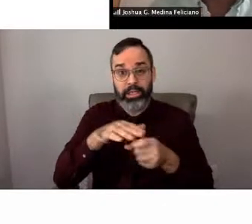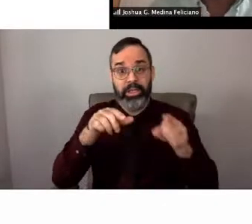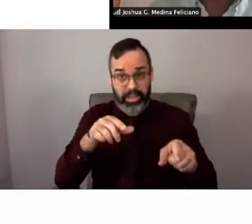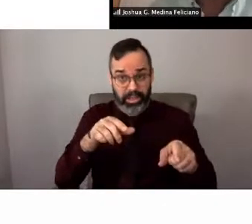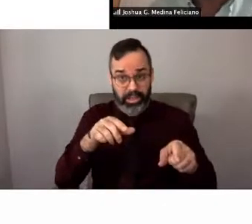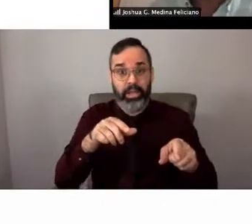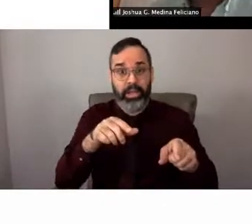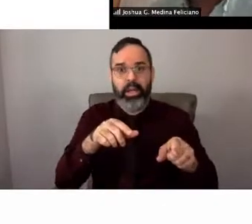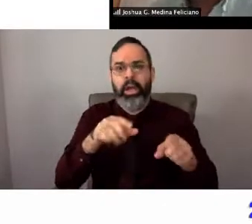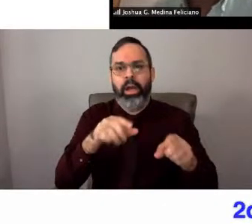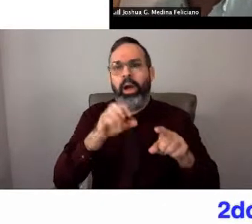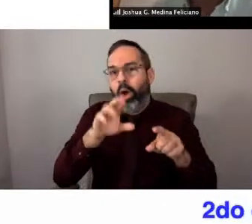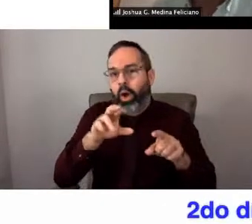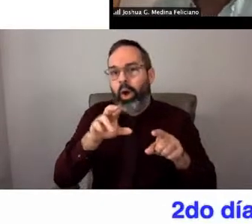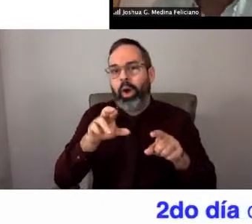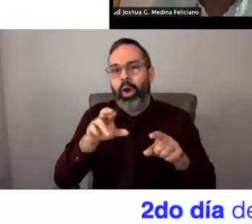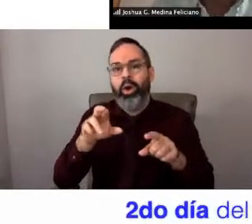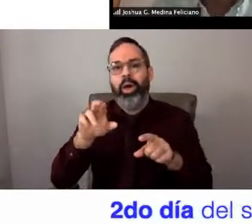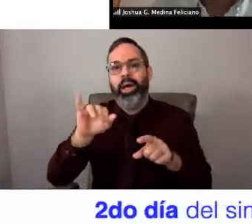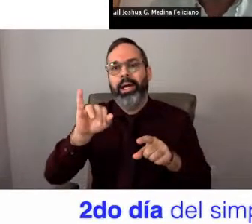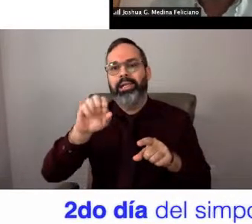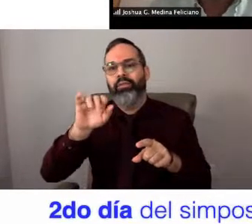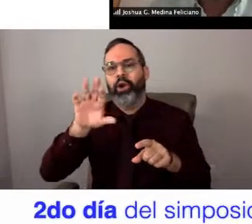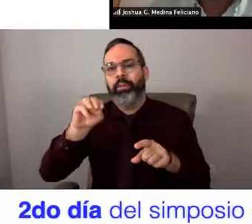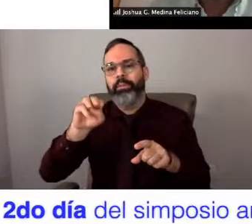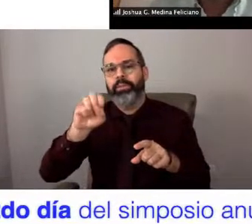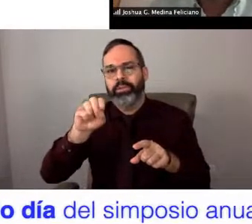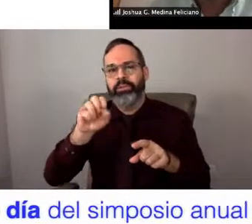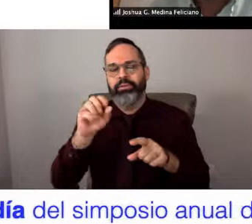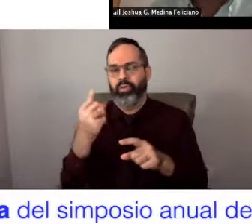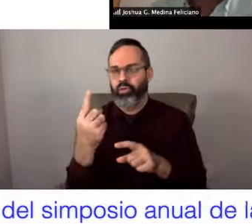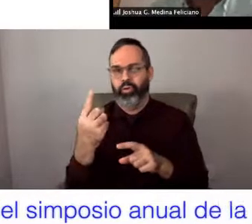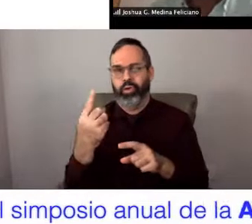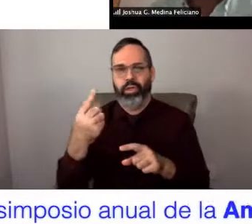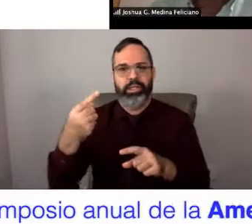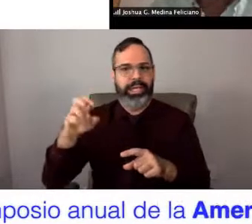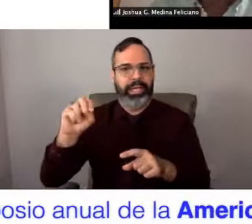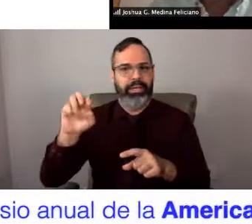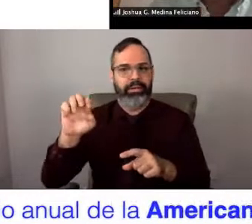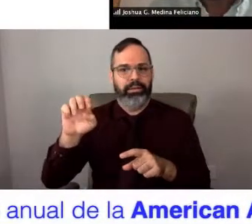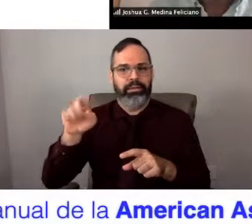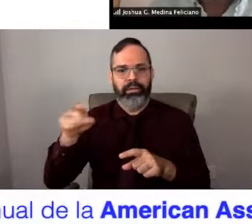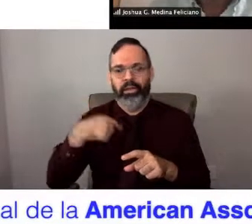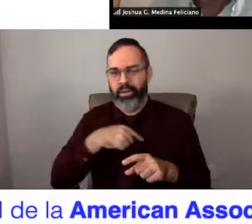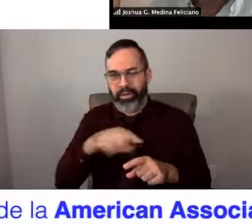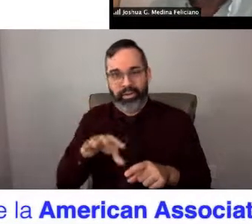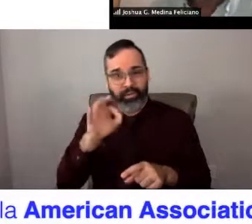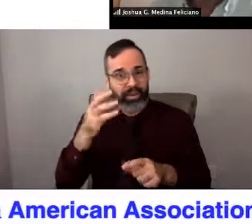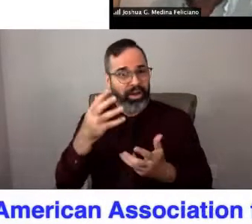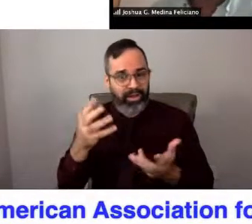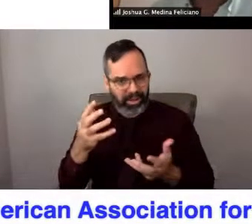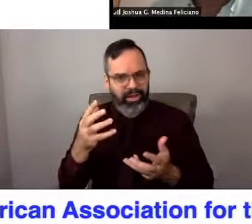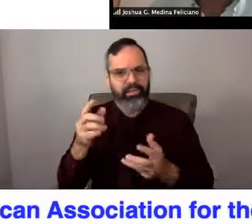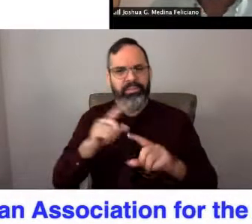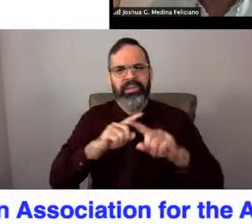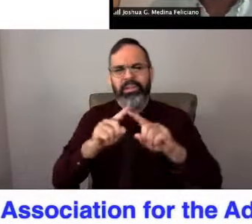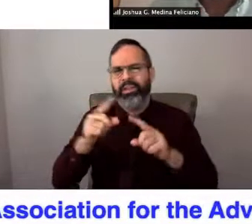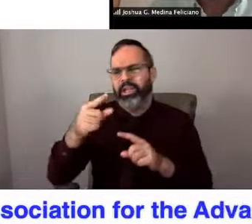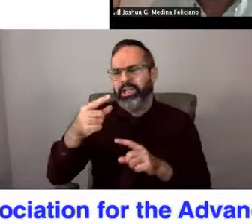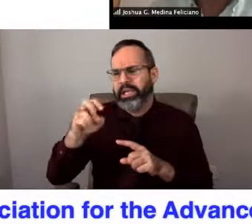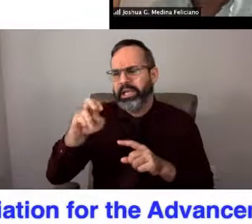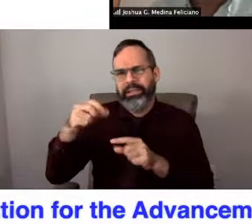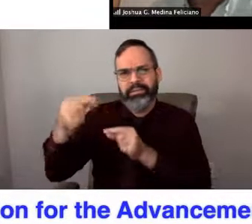were isoforms of a single gene. And we found that there are actually different genes located at